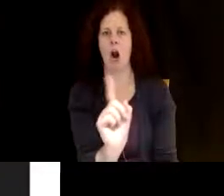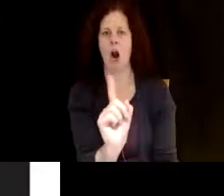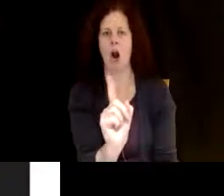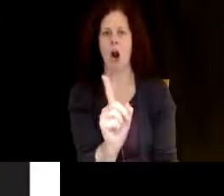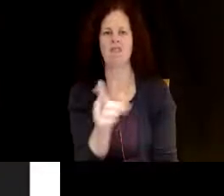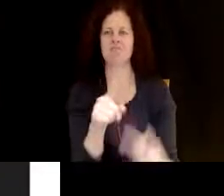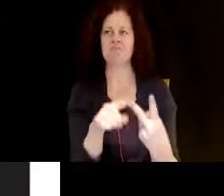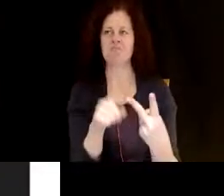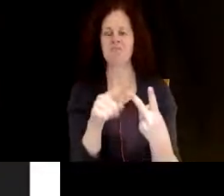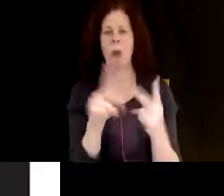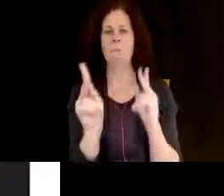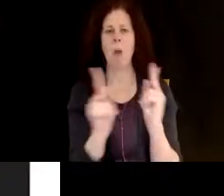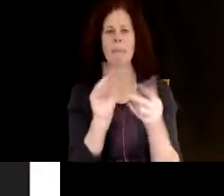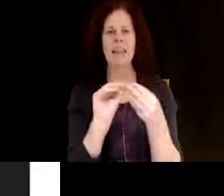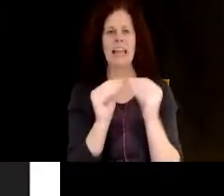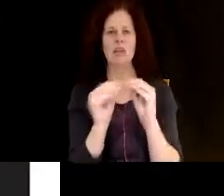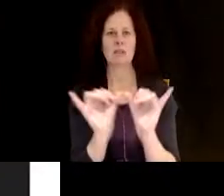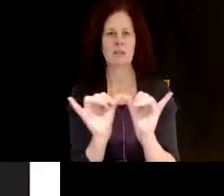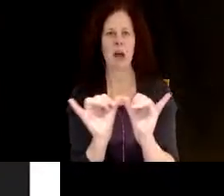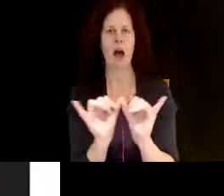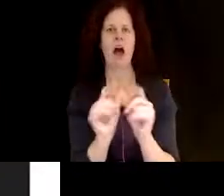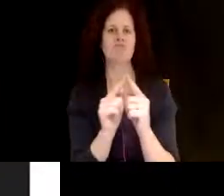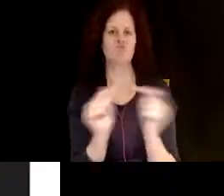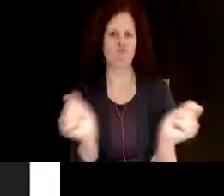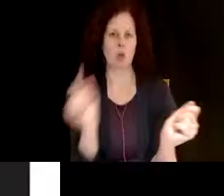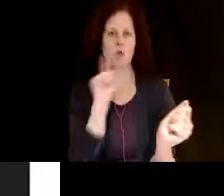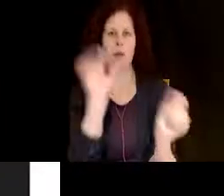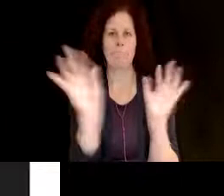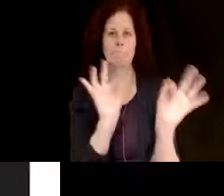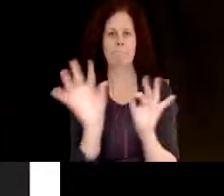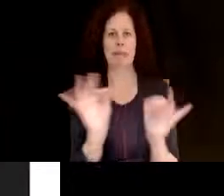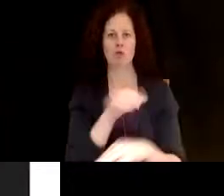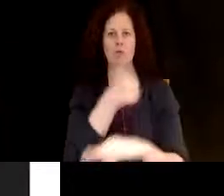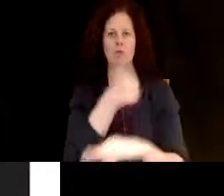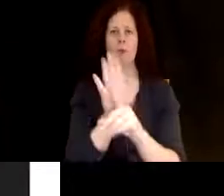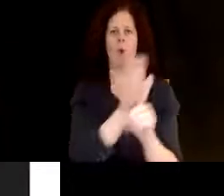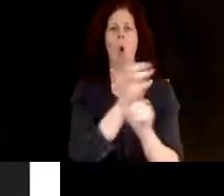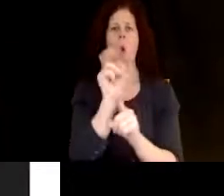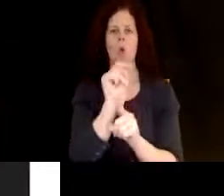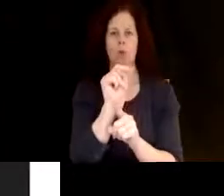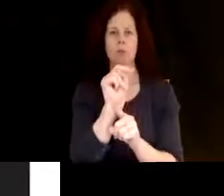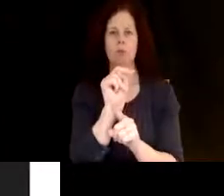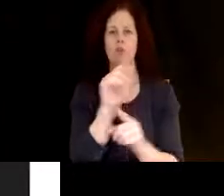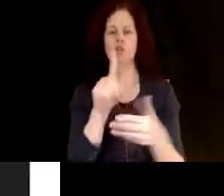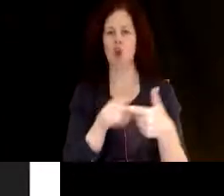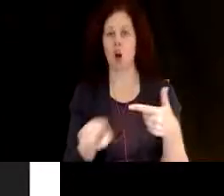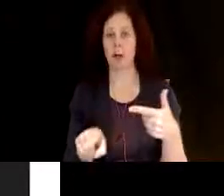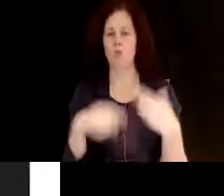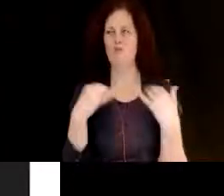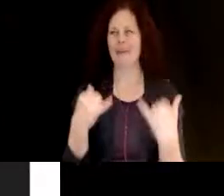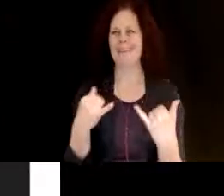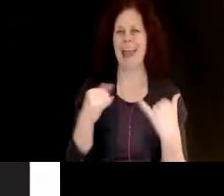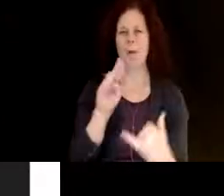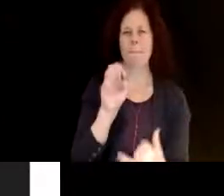size. We're getting ready to, I think we've got it more or less going right now. We've been in beta testing for it